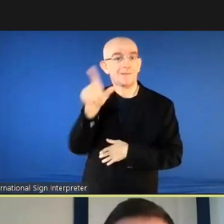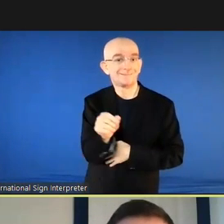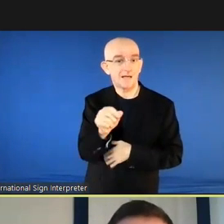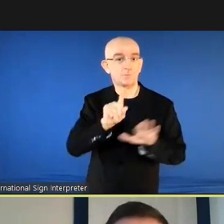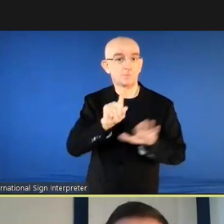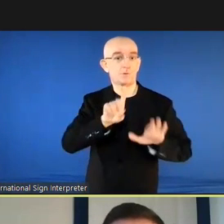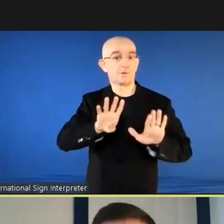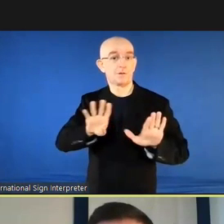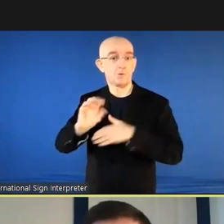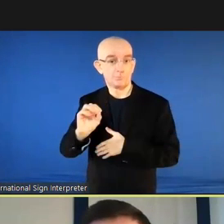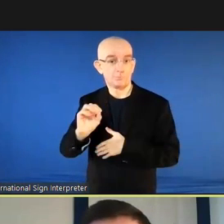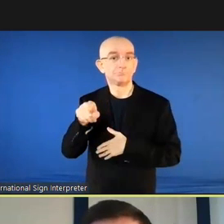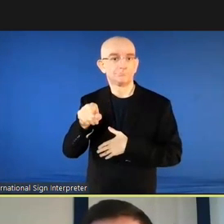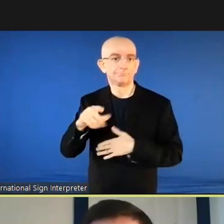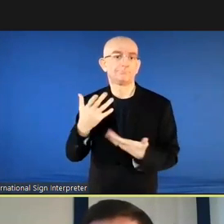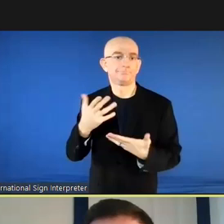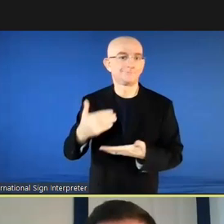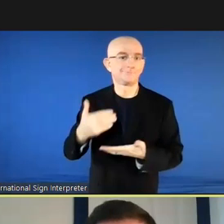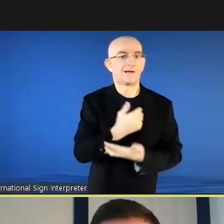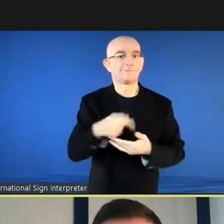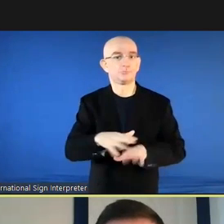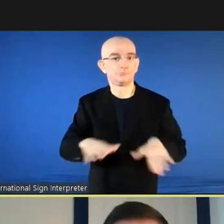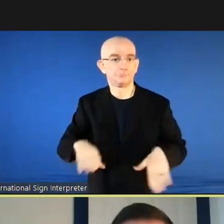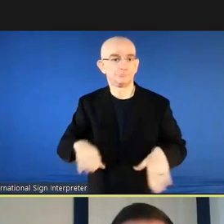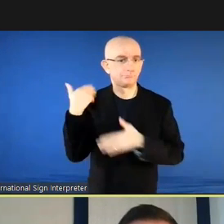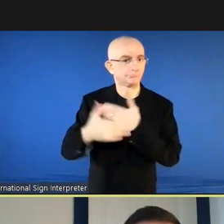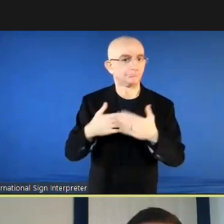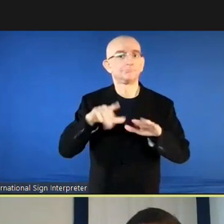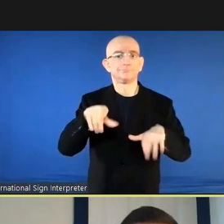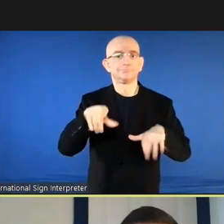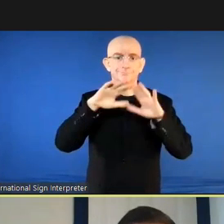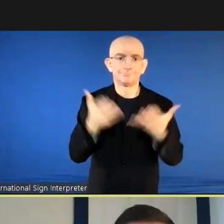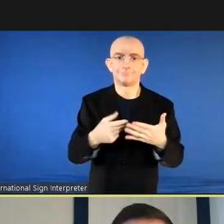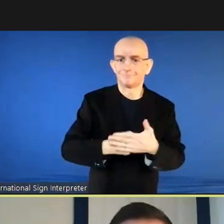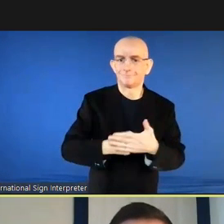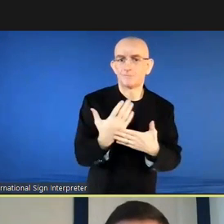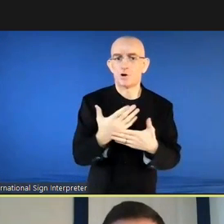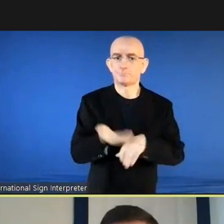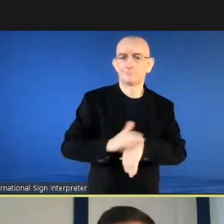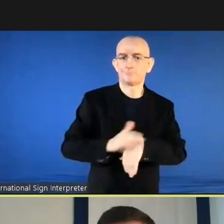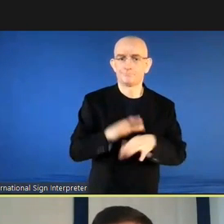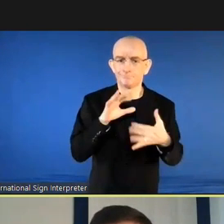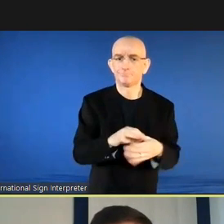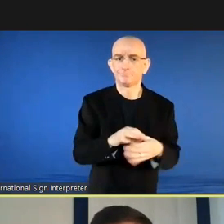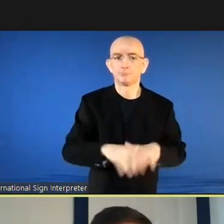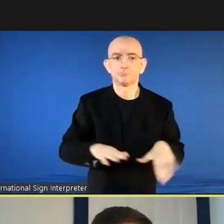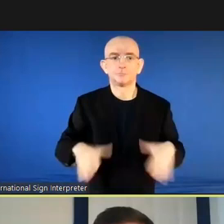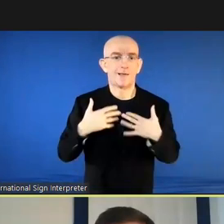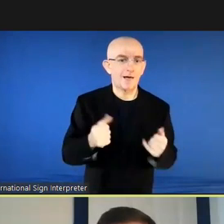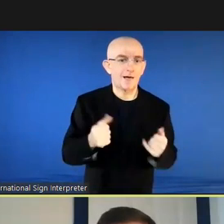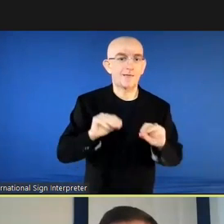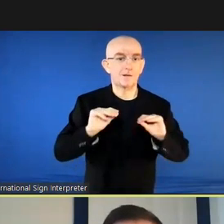expert who specialises in children's health and education. Joanna has been director of Deaf Child Worldwide since